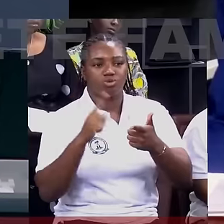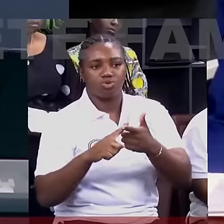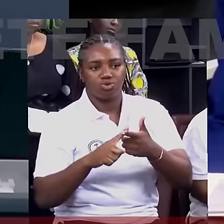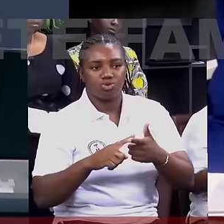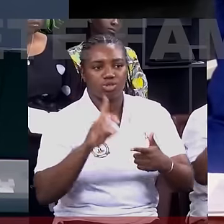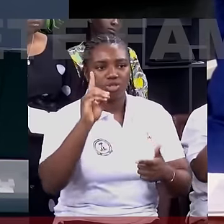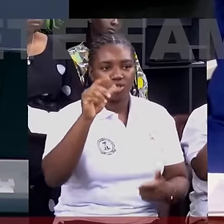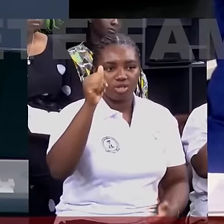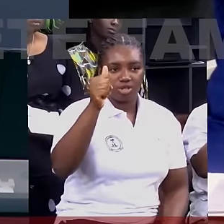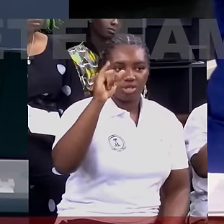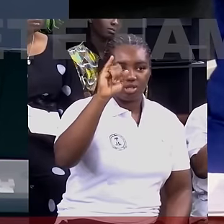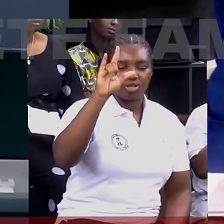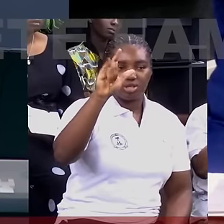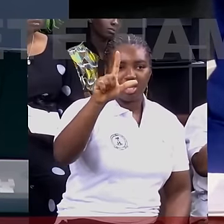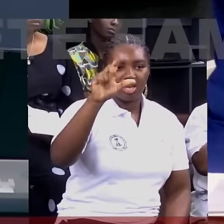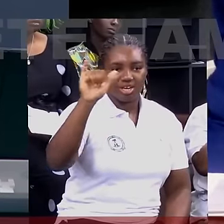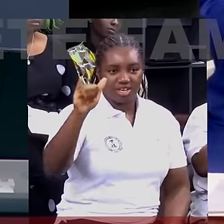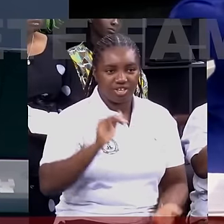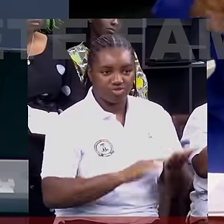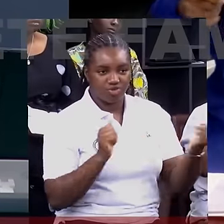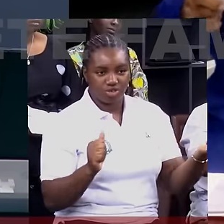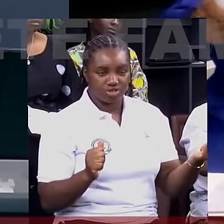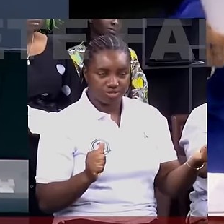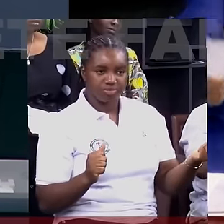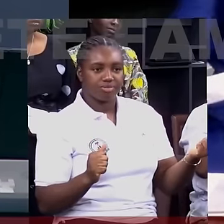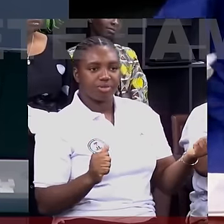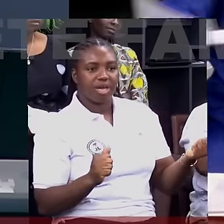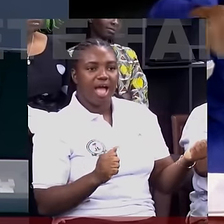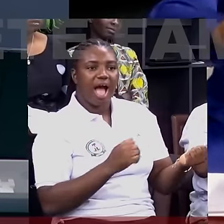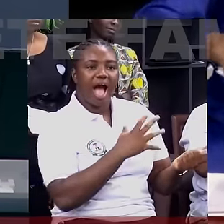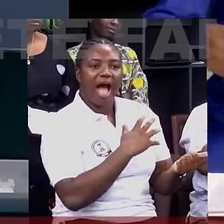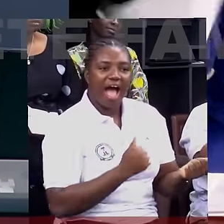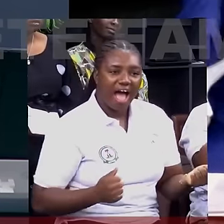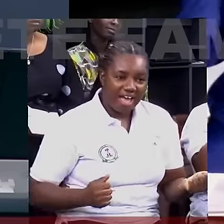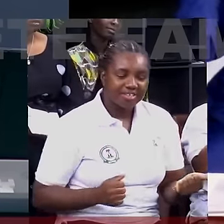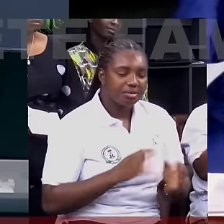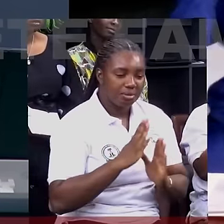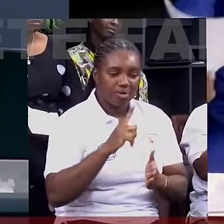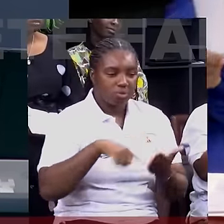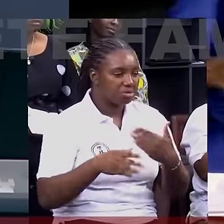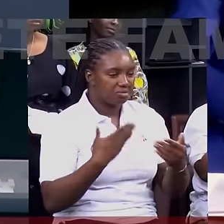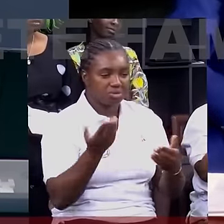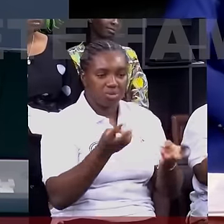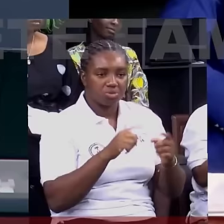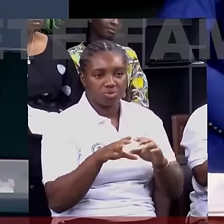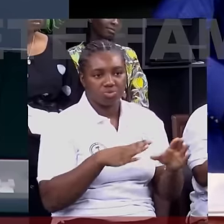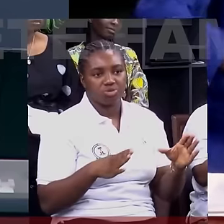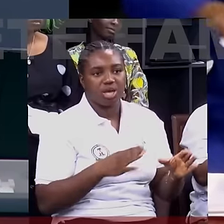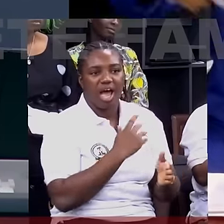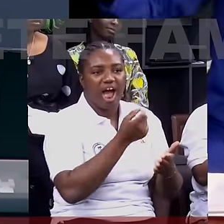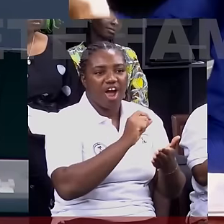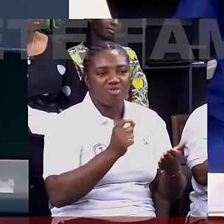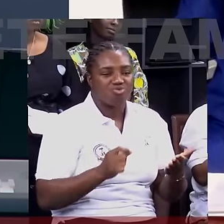They contacted Lami Sadiq of Daily Trust, and then they concocted what they wanted to do, and they